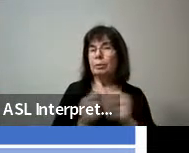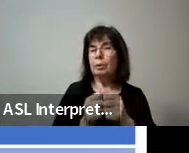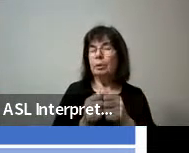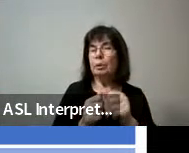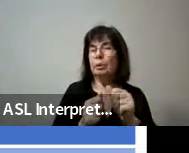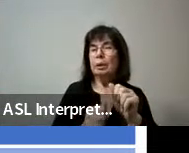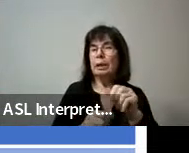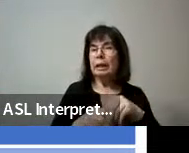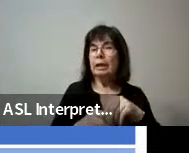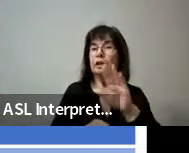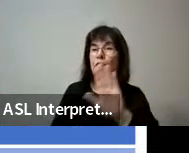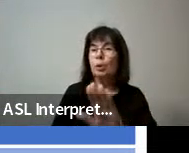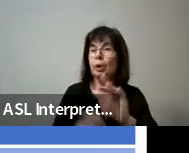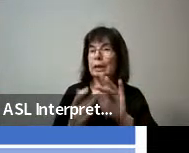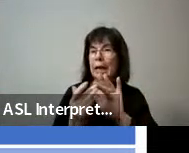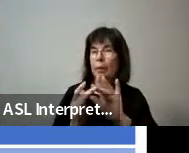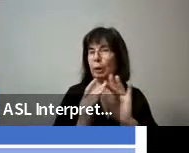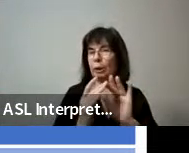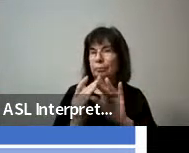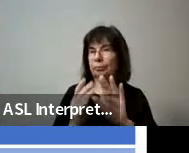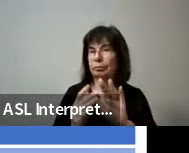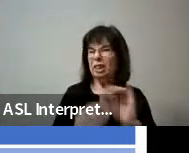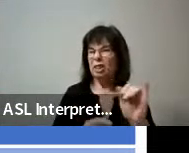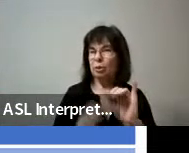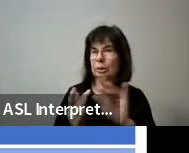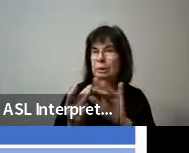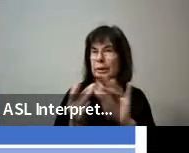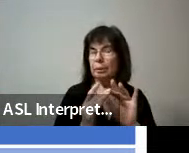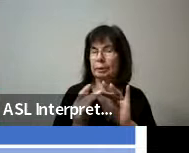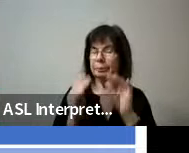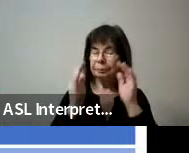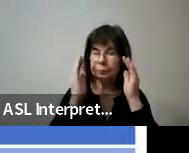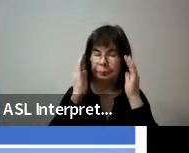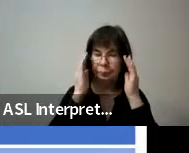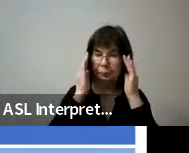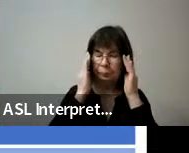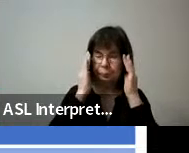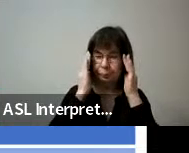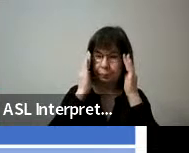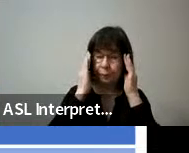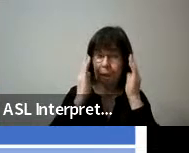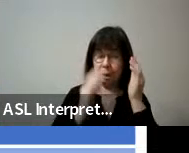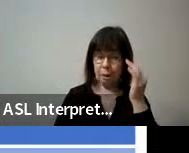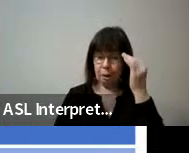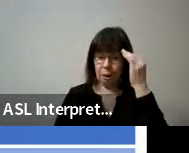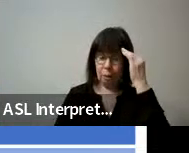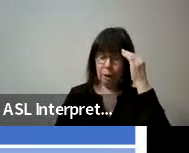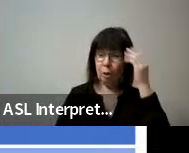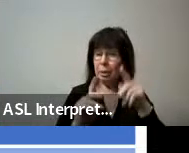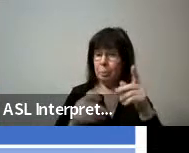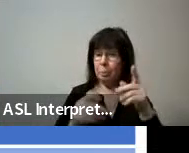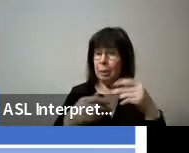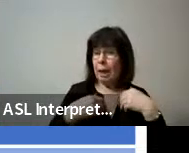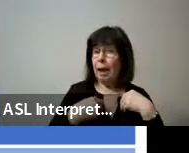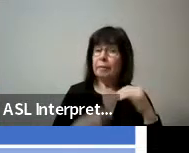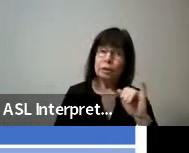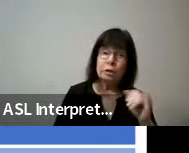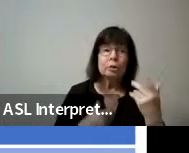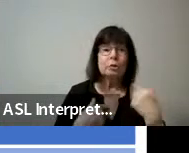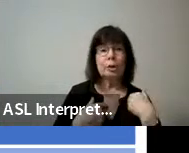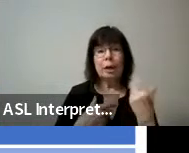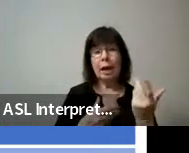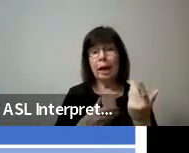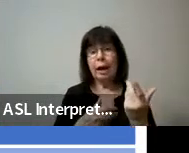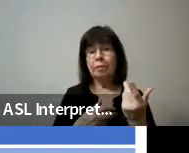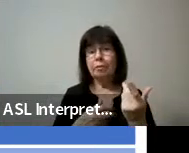in your network. And then the other thing I'd add is, we know that just because people have insurance or some kind of health coverage, that doesn't necessarily